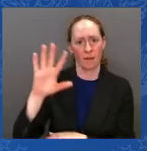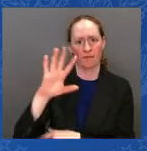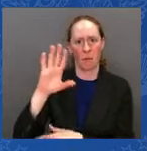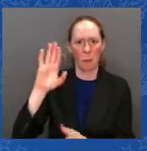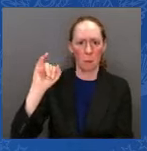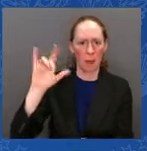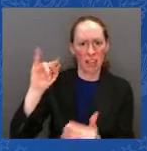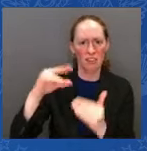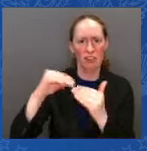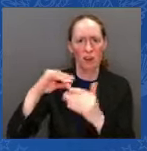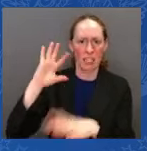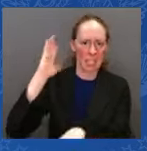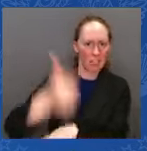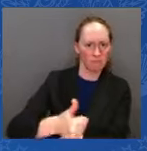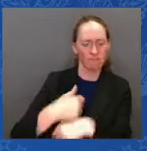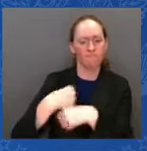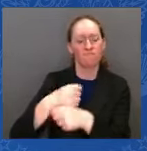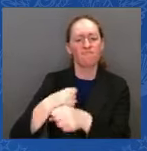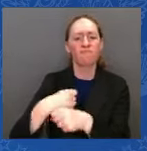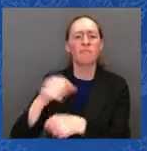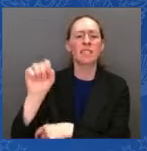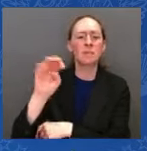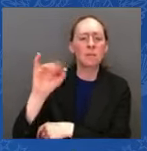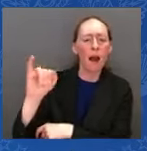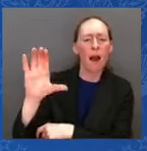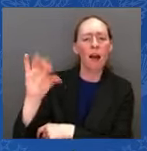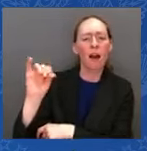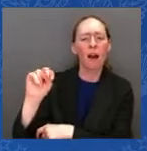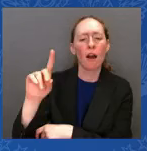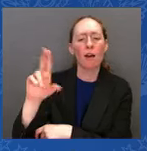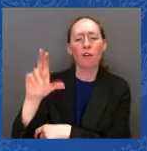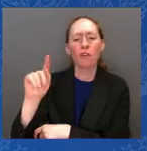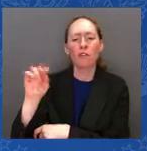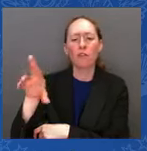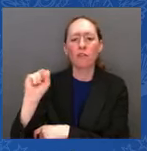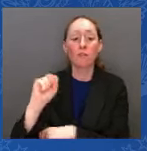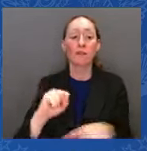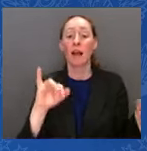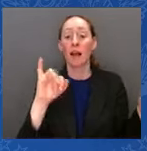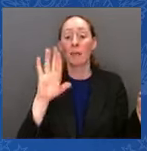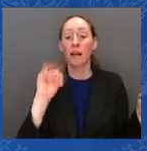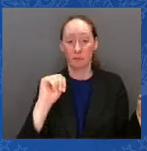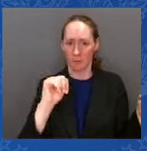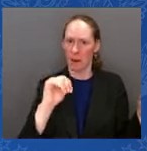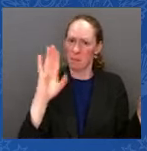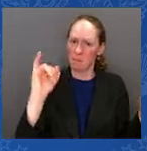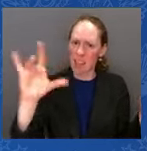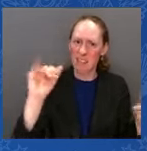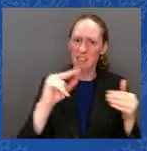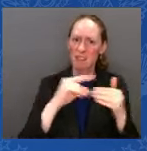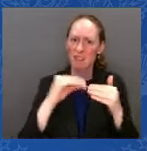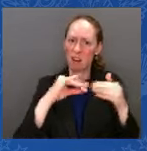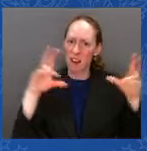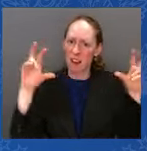Schumer and Governor Hochul. IBM and Poughkeepsie investing $20 billion over the next computer